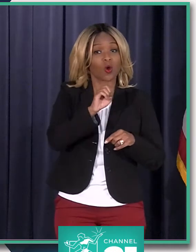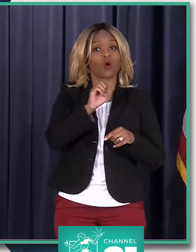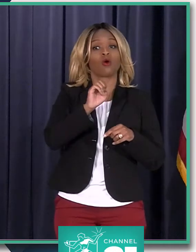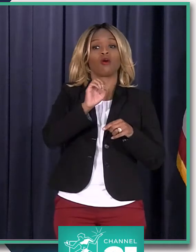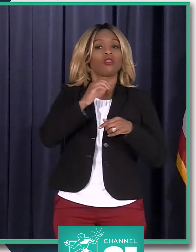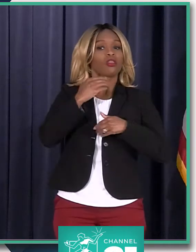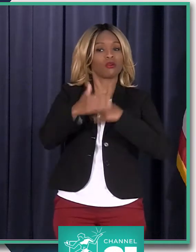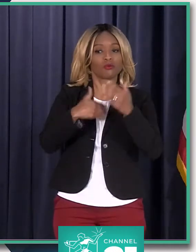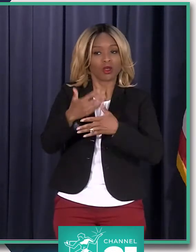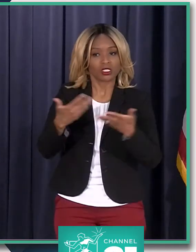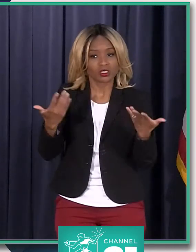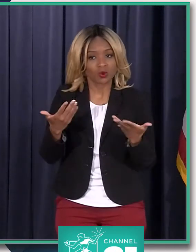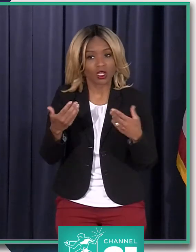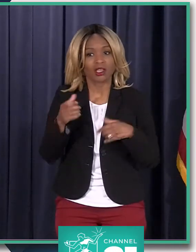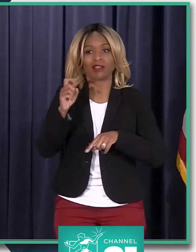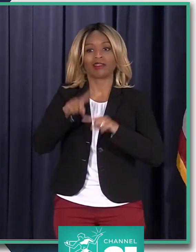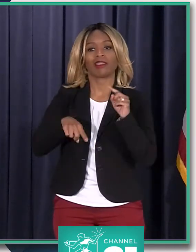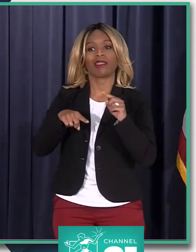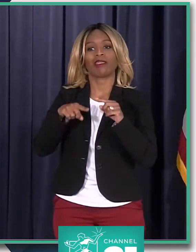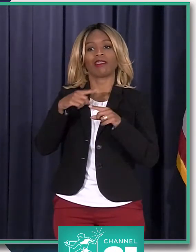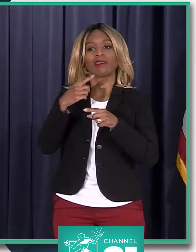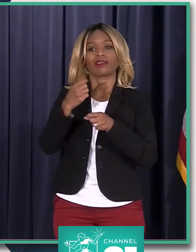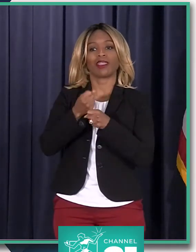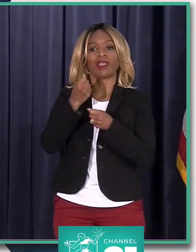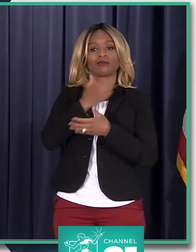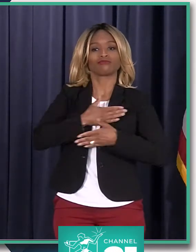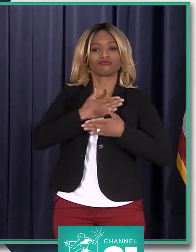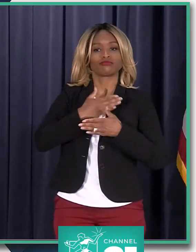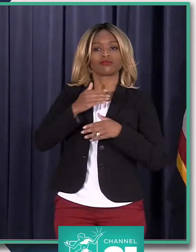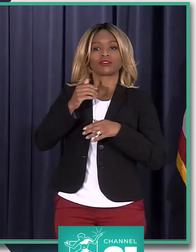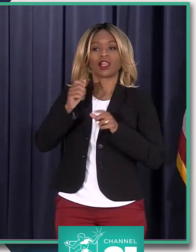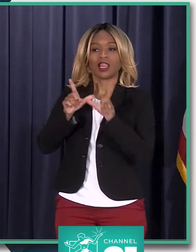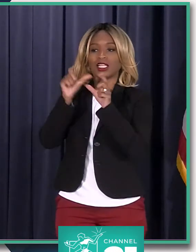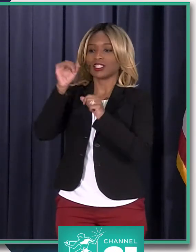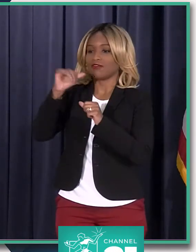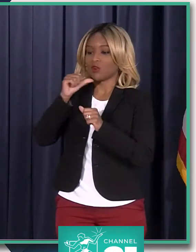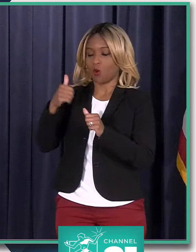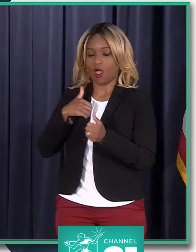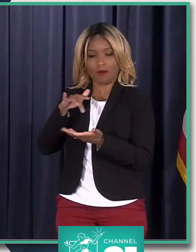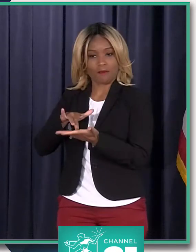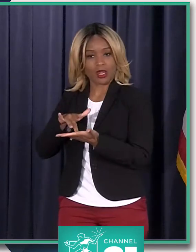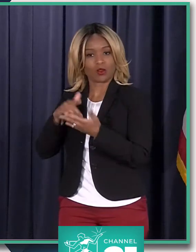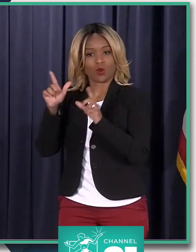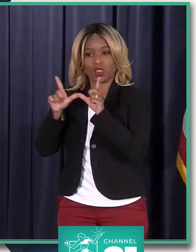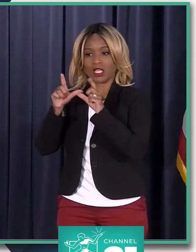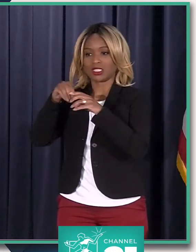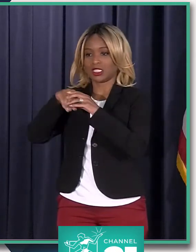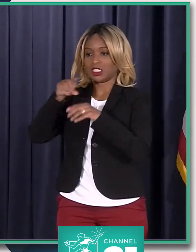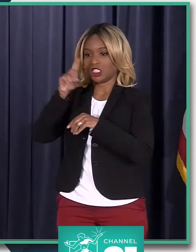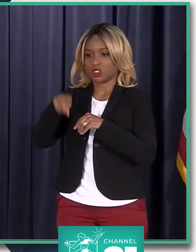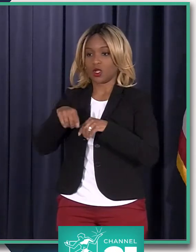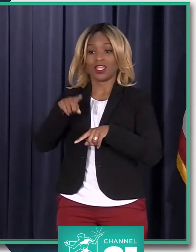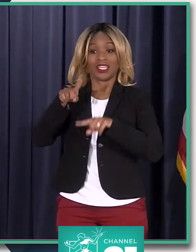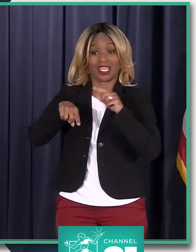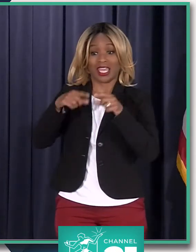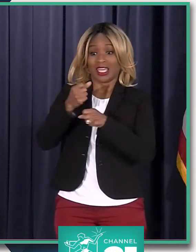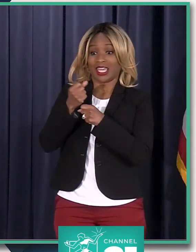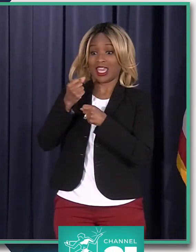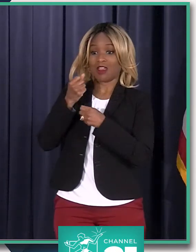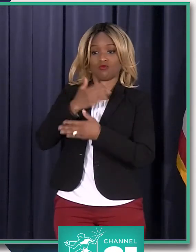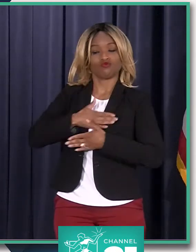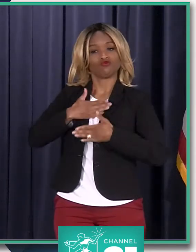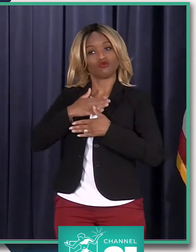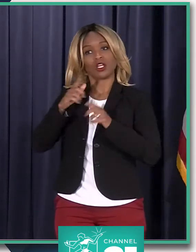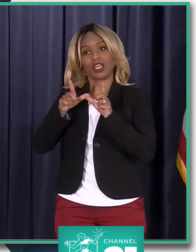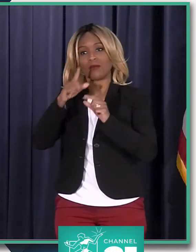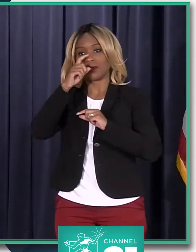get a recreational license if you don't have a medical license in the city of Detroit right now. You can't get a recreational license because the